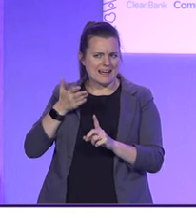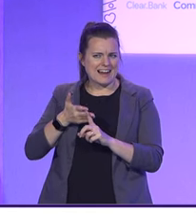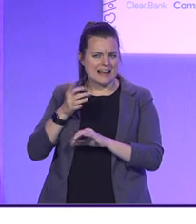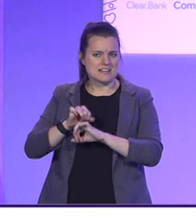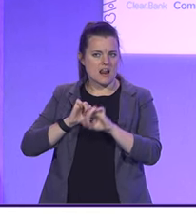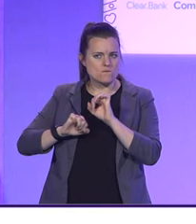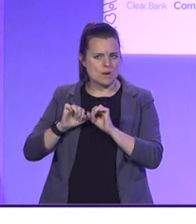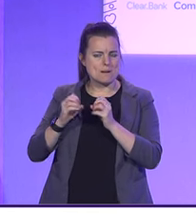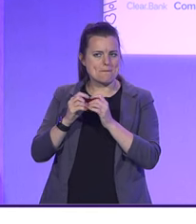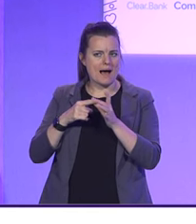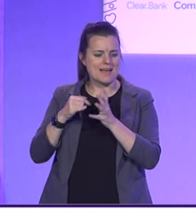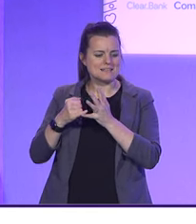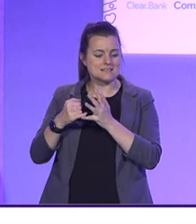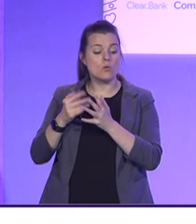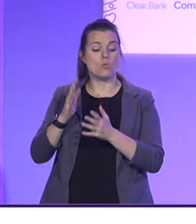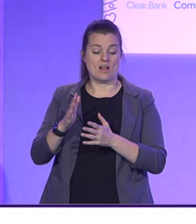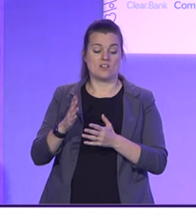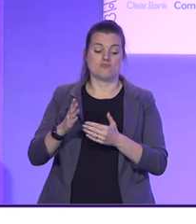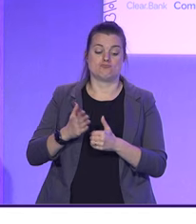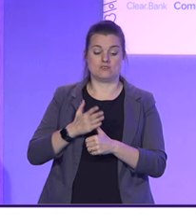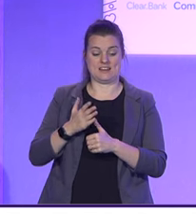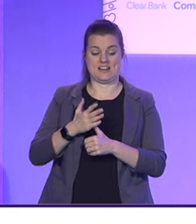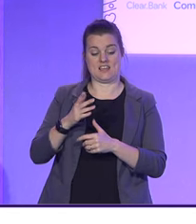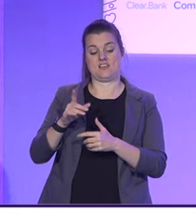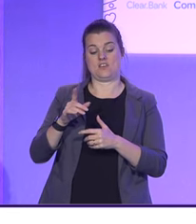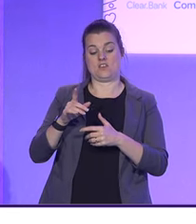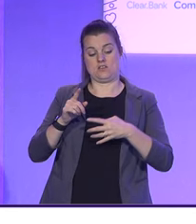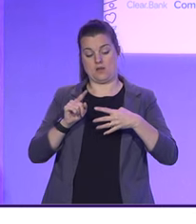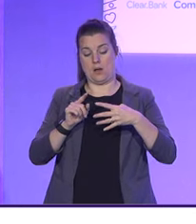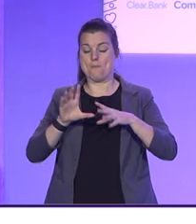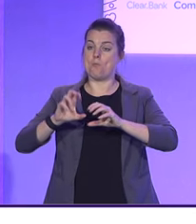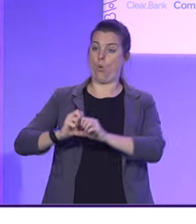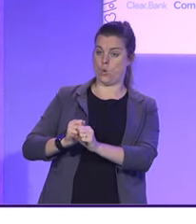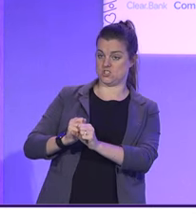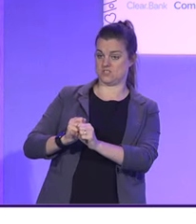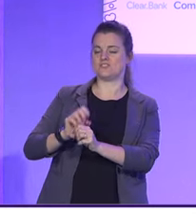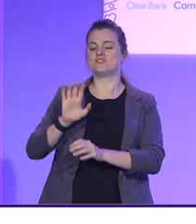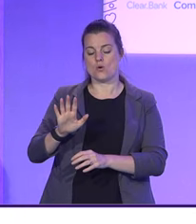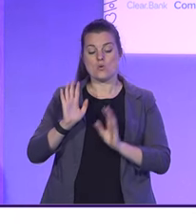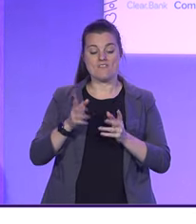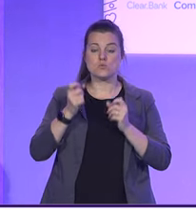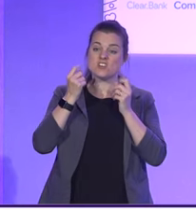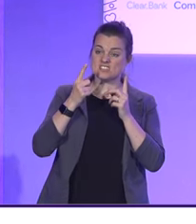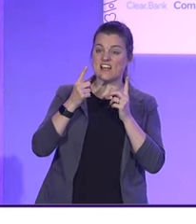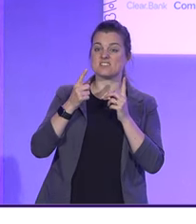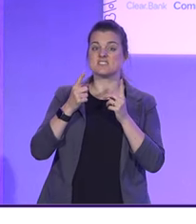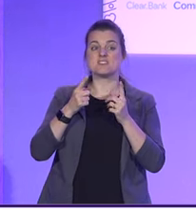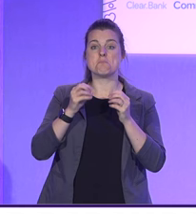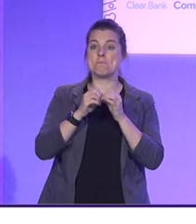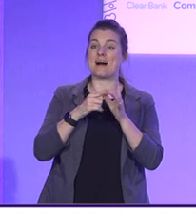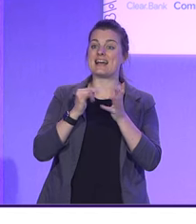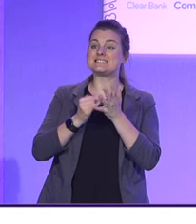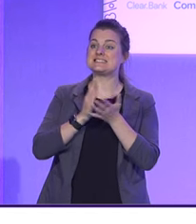avoid it. So the PAUSE framework is the answer to it. You need to understand that biases are everywhere. We need to accept it. And we